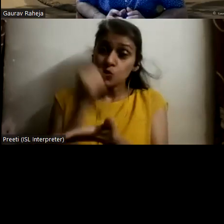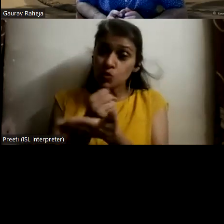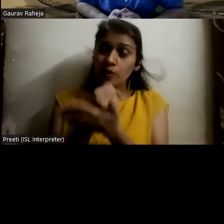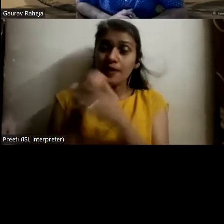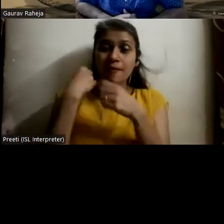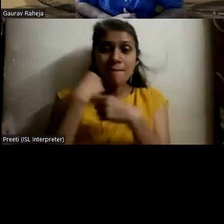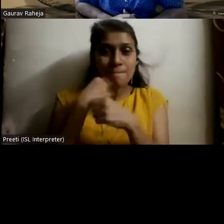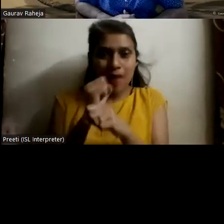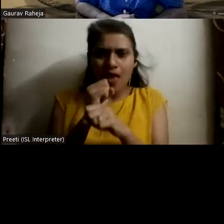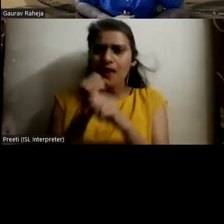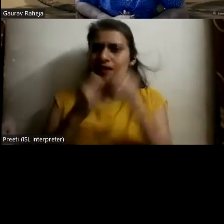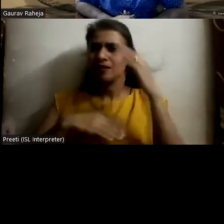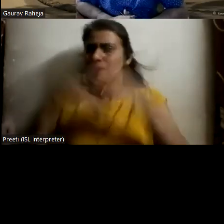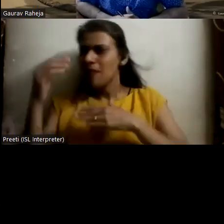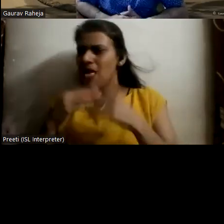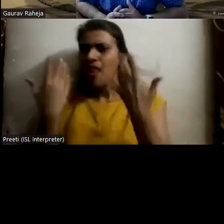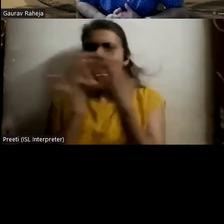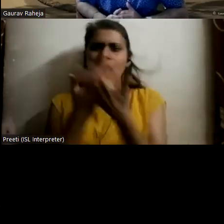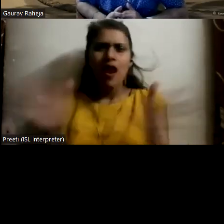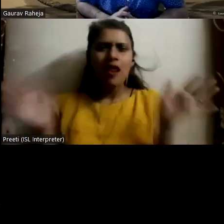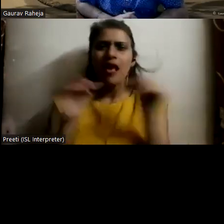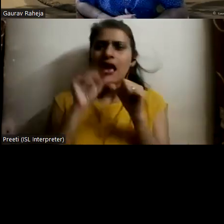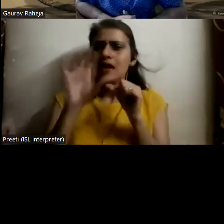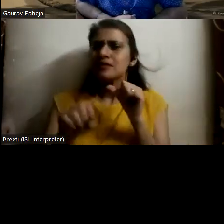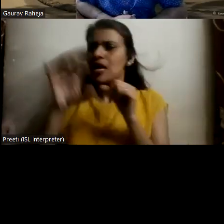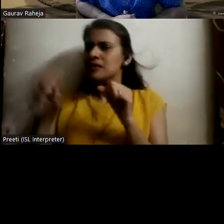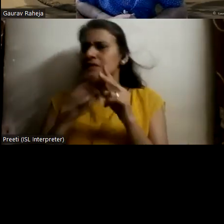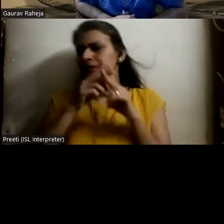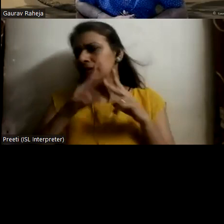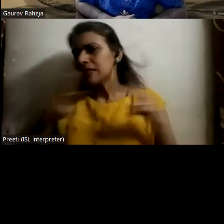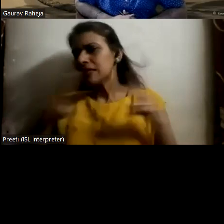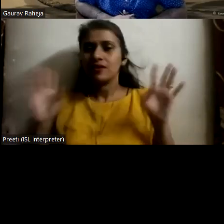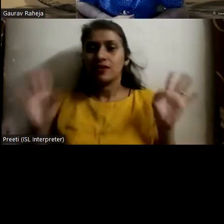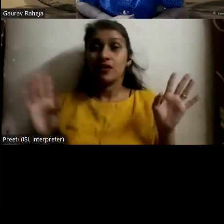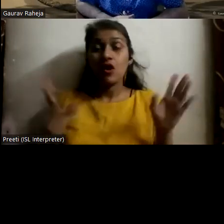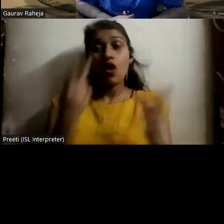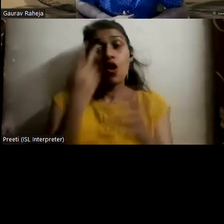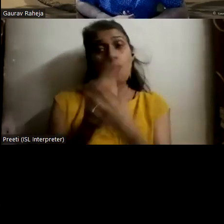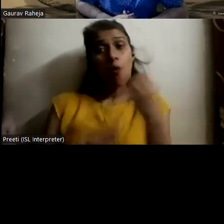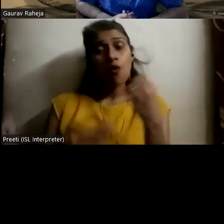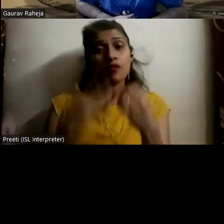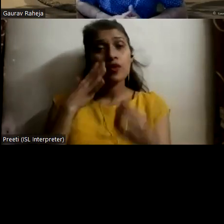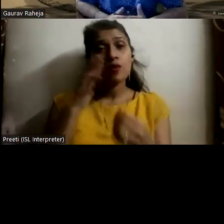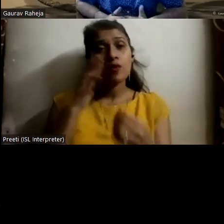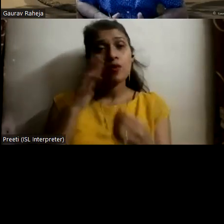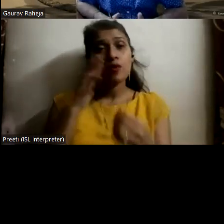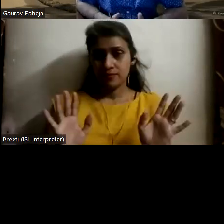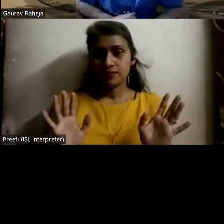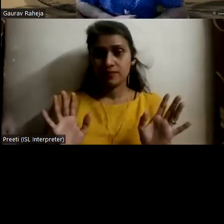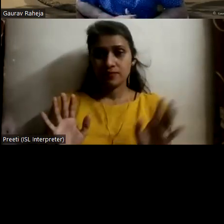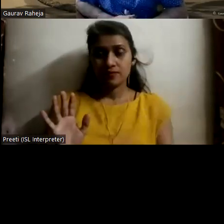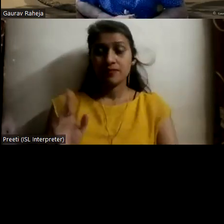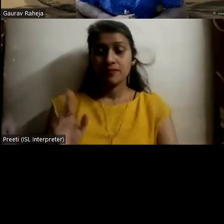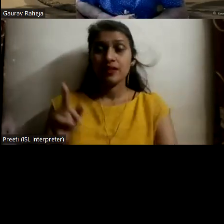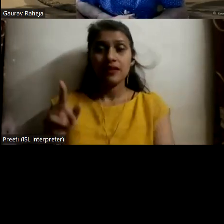in a universal design way, and you should also consider reasonable accommodation as a way. And therefore, I